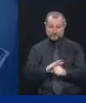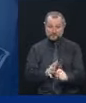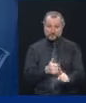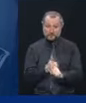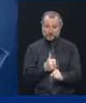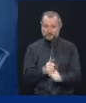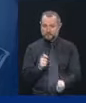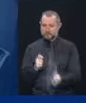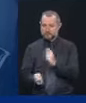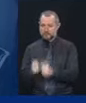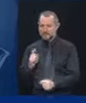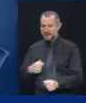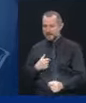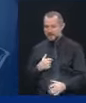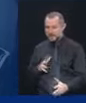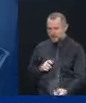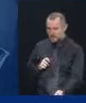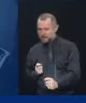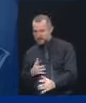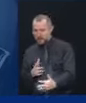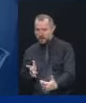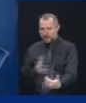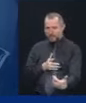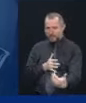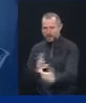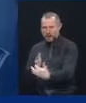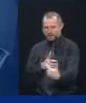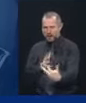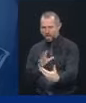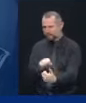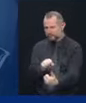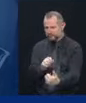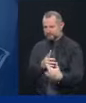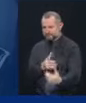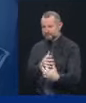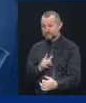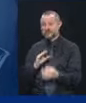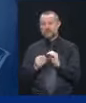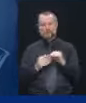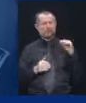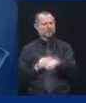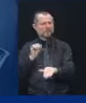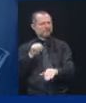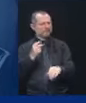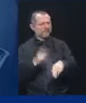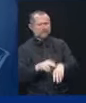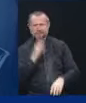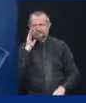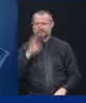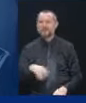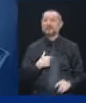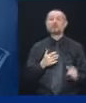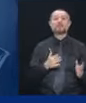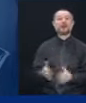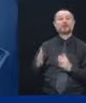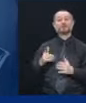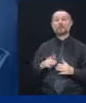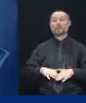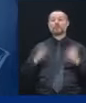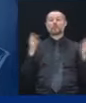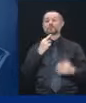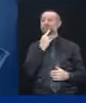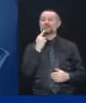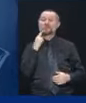enemy. But the numbers are down now. We were planning to open the restaurants in New York